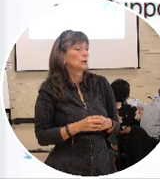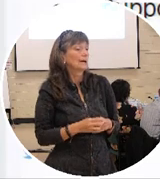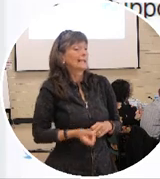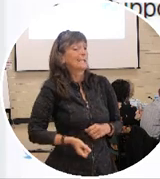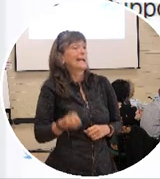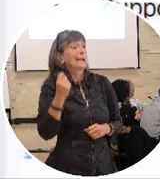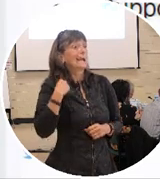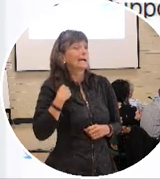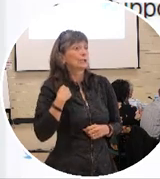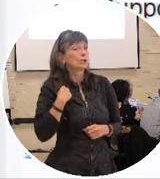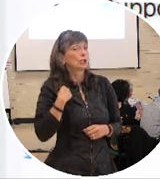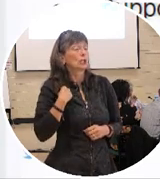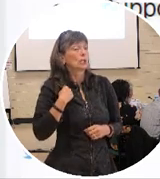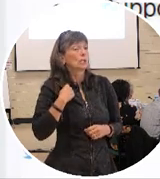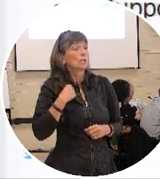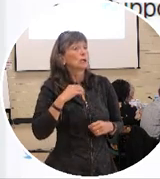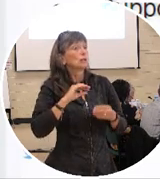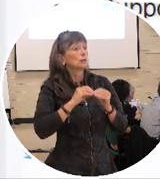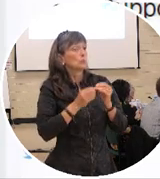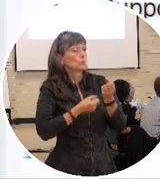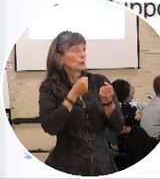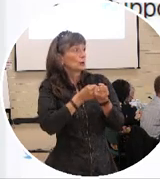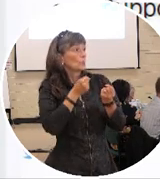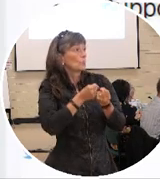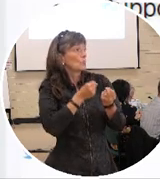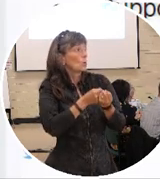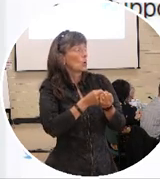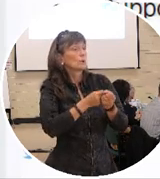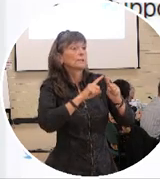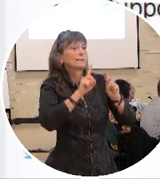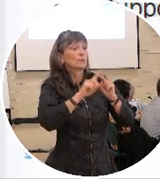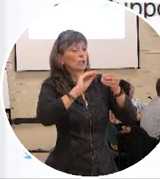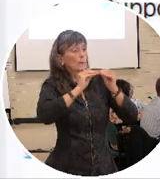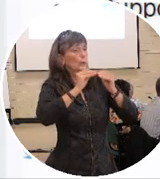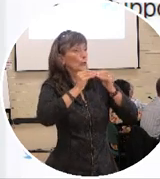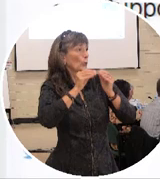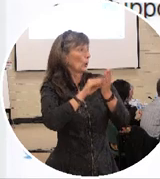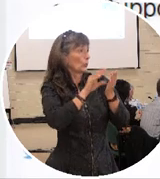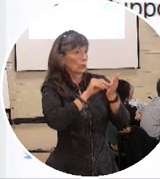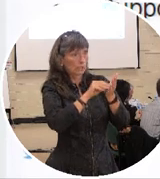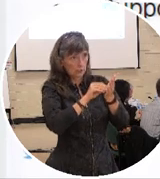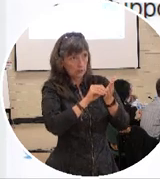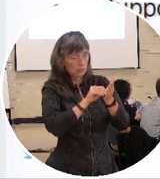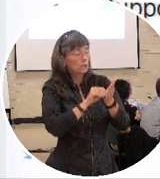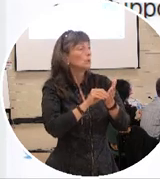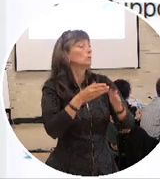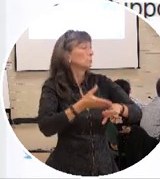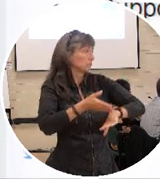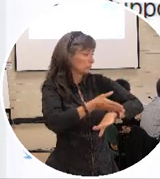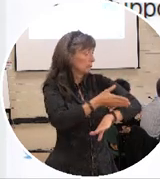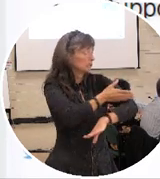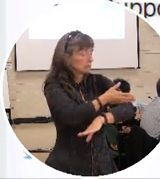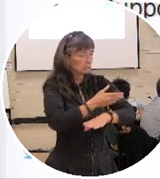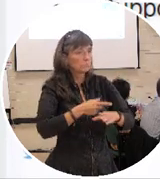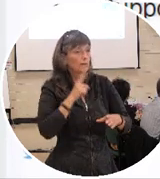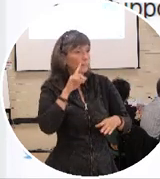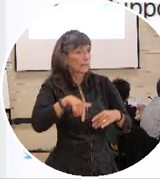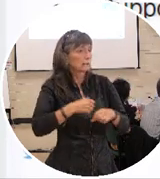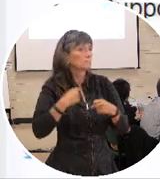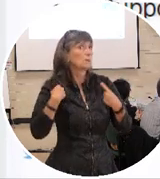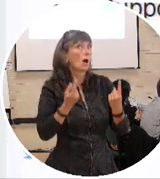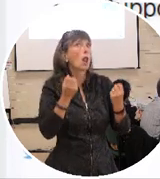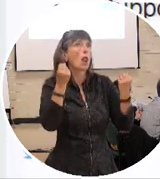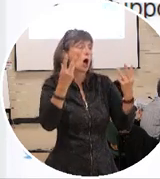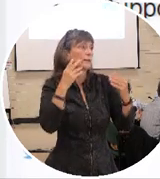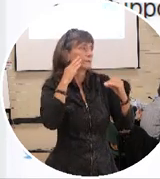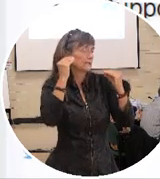Last year we had a numeracy plan developed aimed at supporting core numeracy learning, and we've made important strides there. A lot of professional